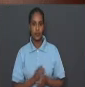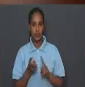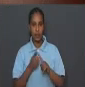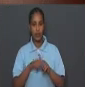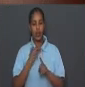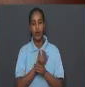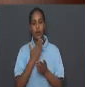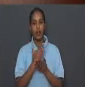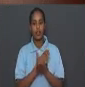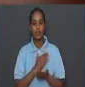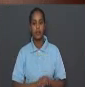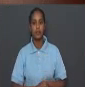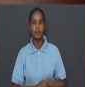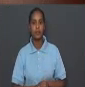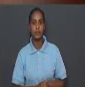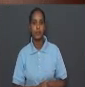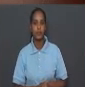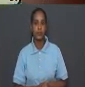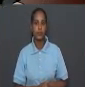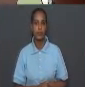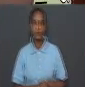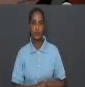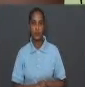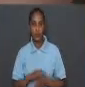Let's get back to our lesson.